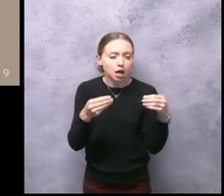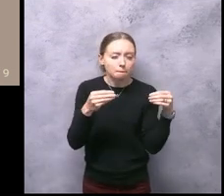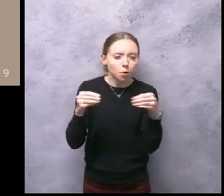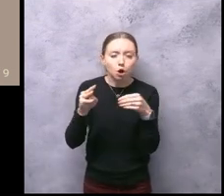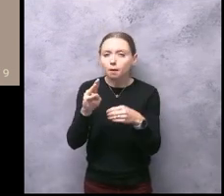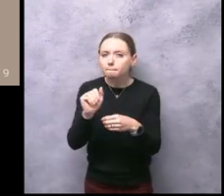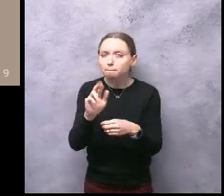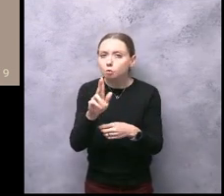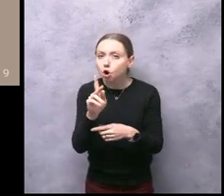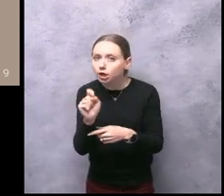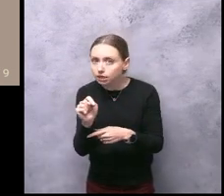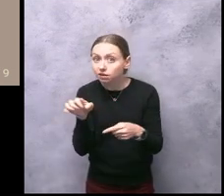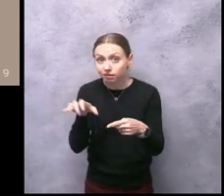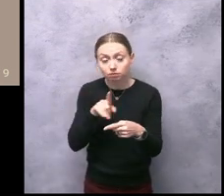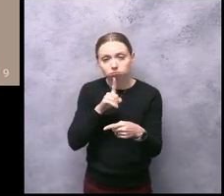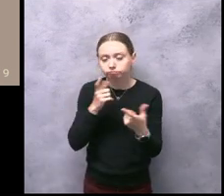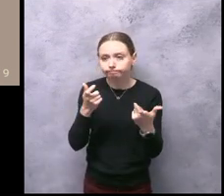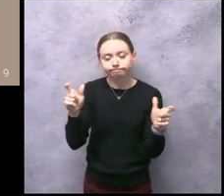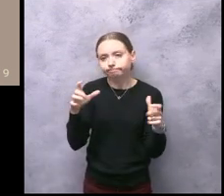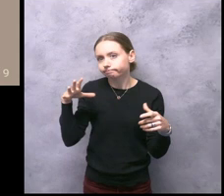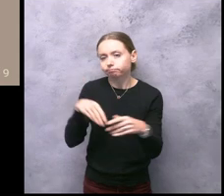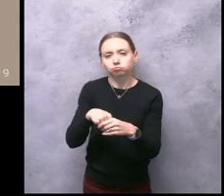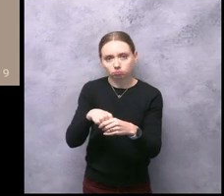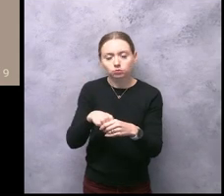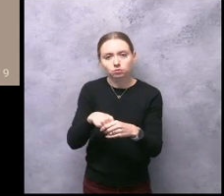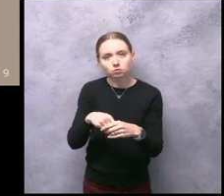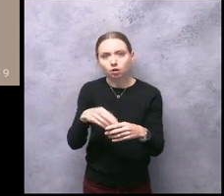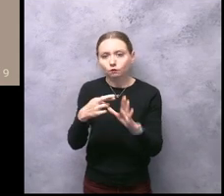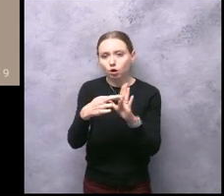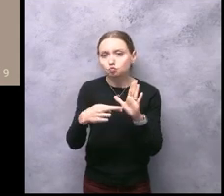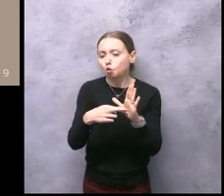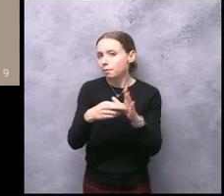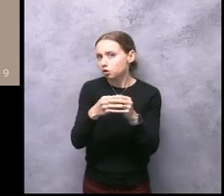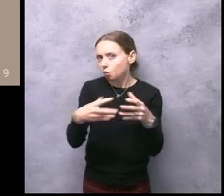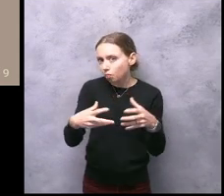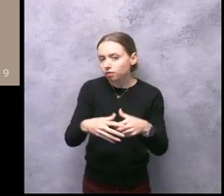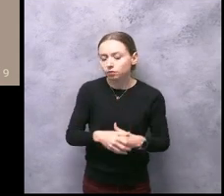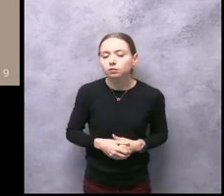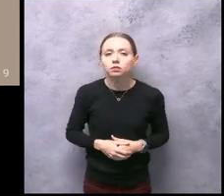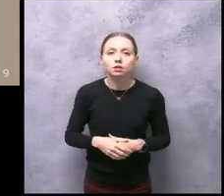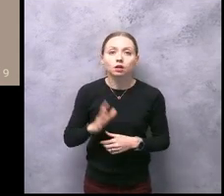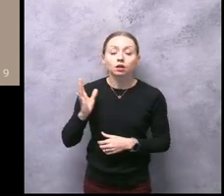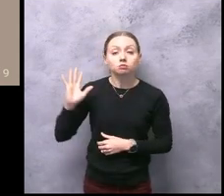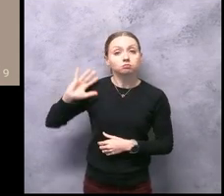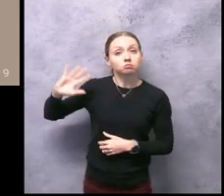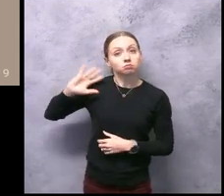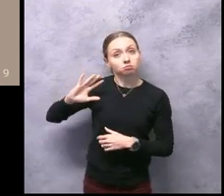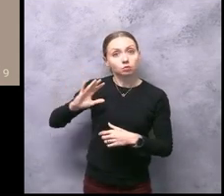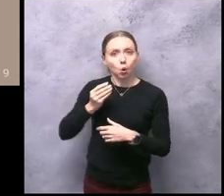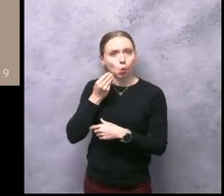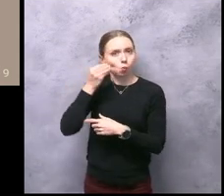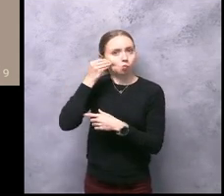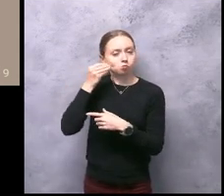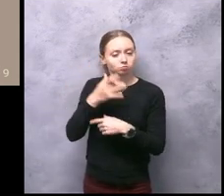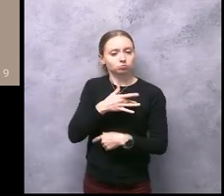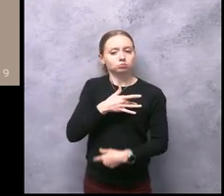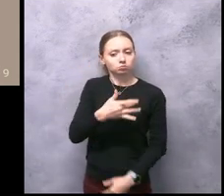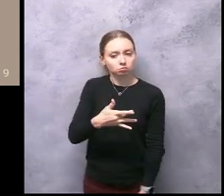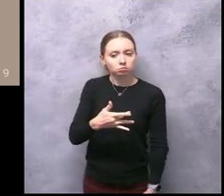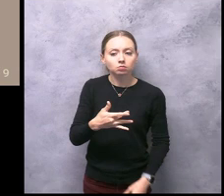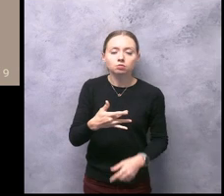of course, plays a major role in enrollment growth. So the past housing trends illustrate